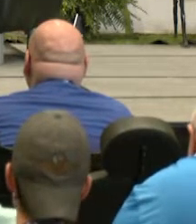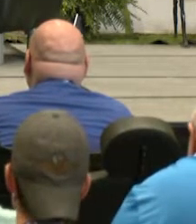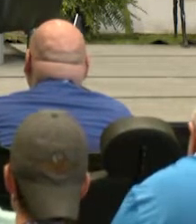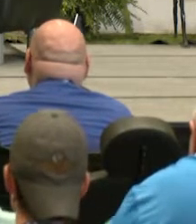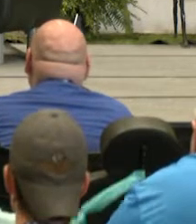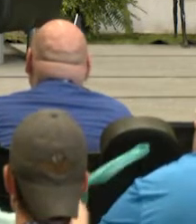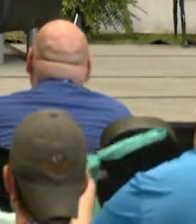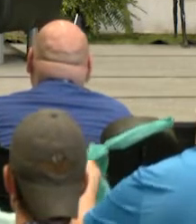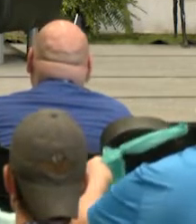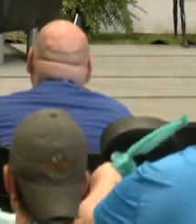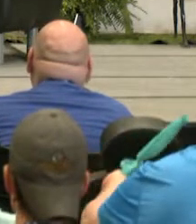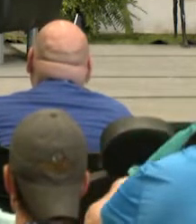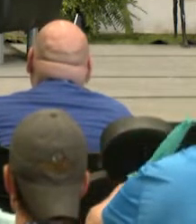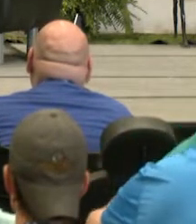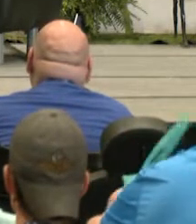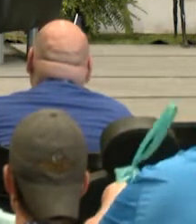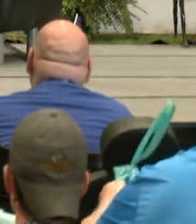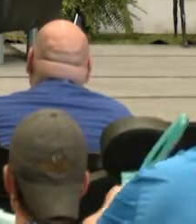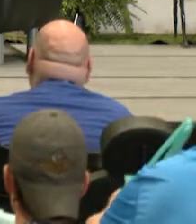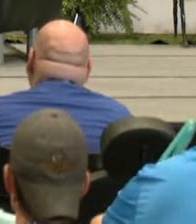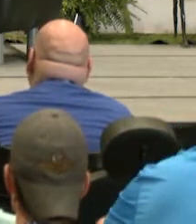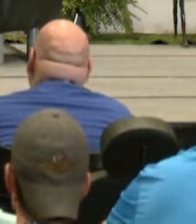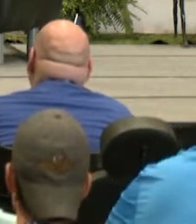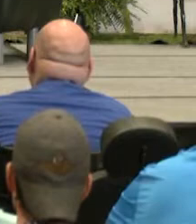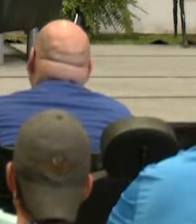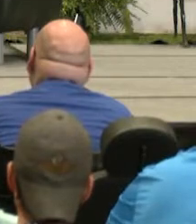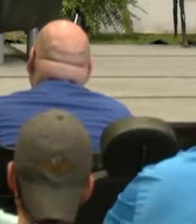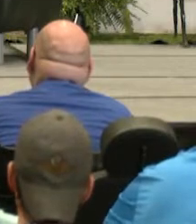It's called Not Dead Yet. Yay!